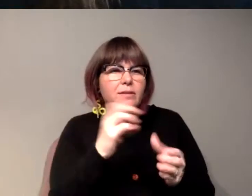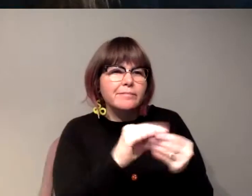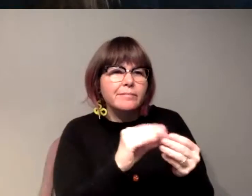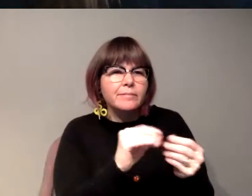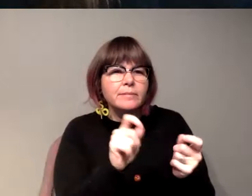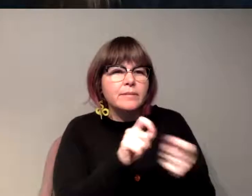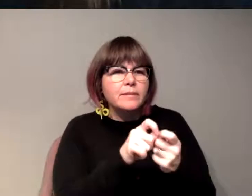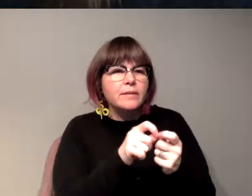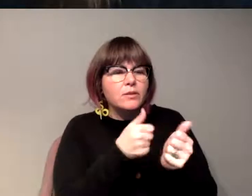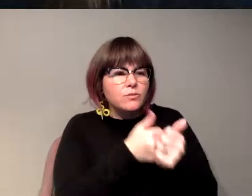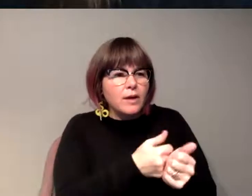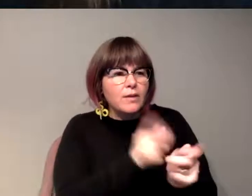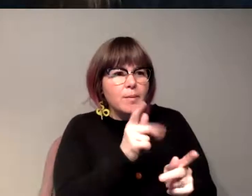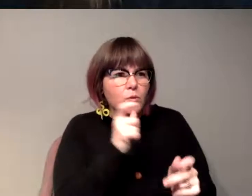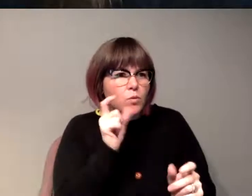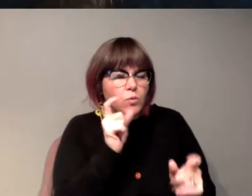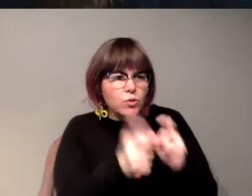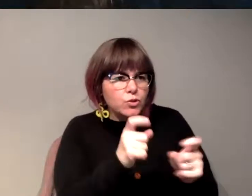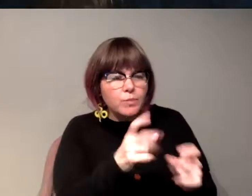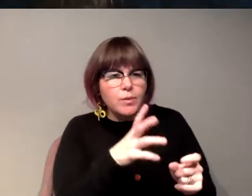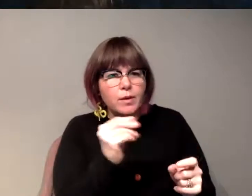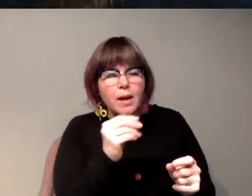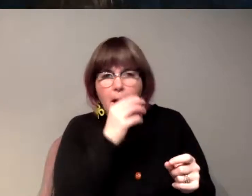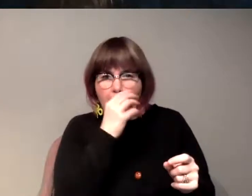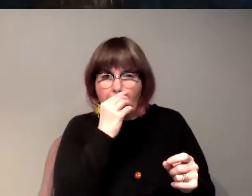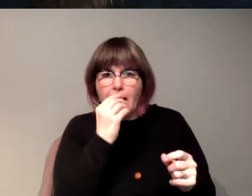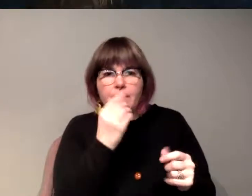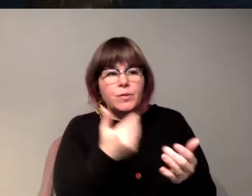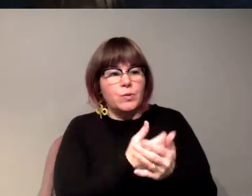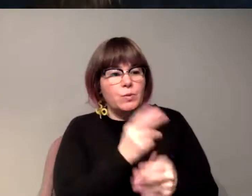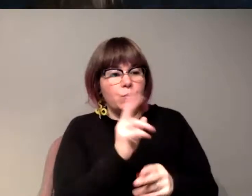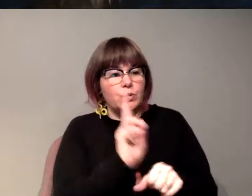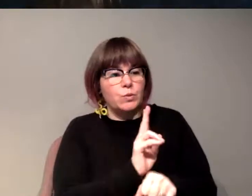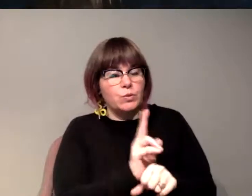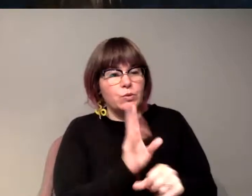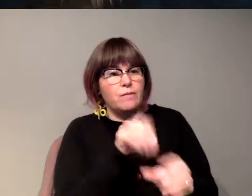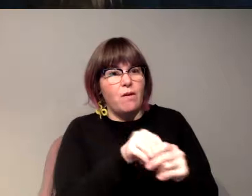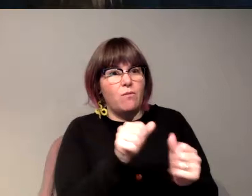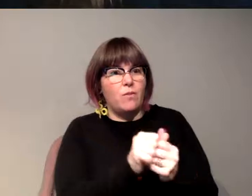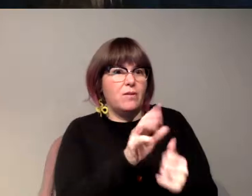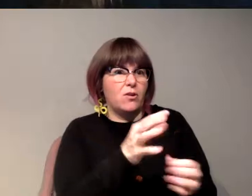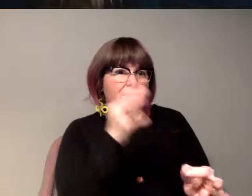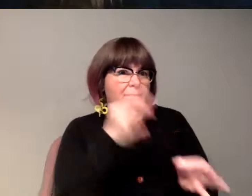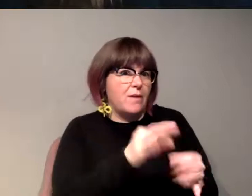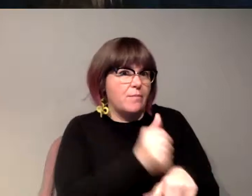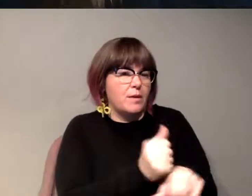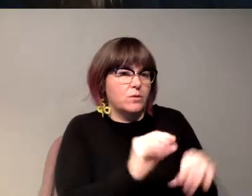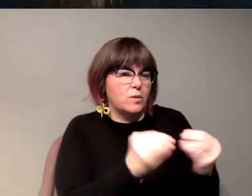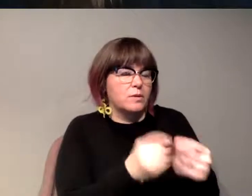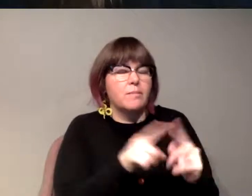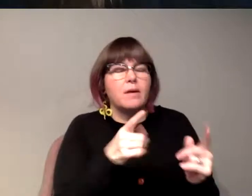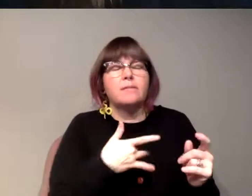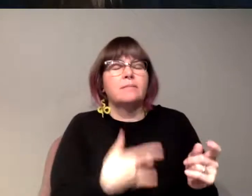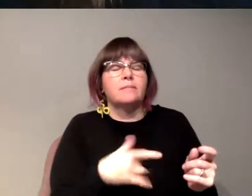keeping track of the people who contribute and being able to attribute new users to being a part of these faith-based organizations. But the general protocol is that we